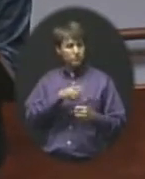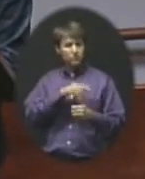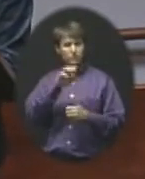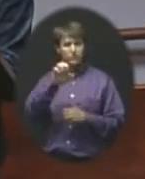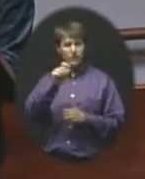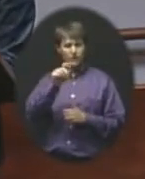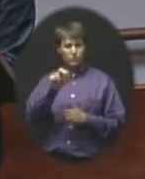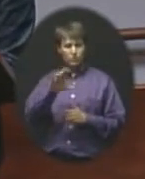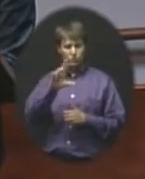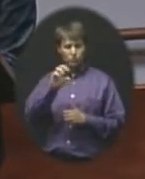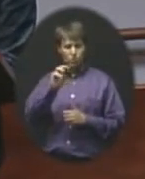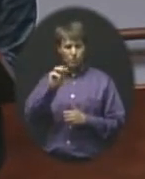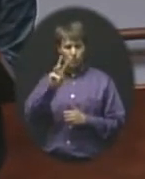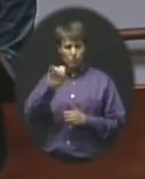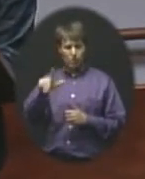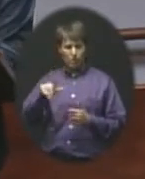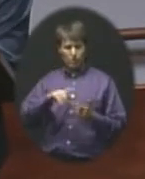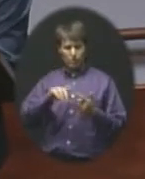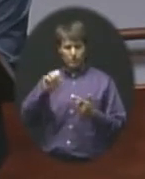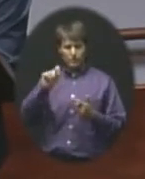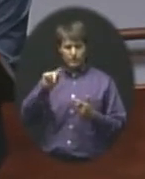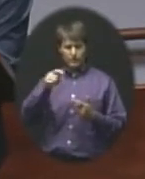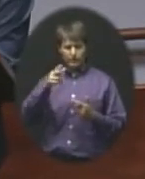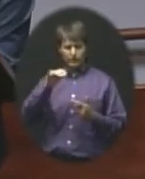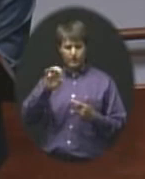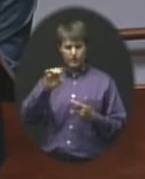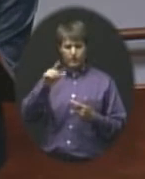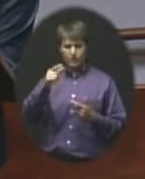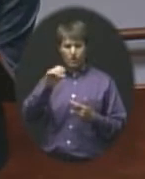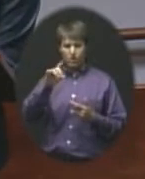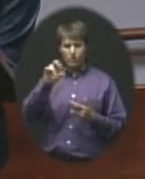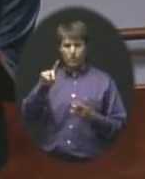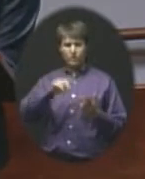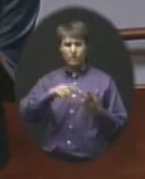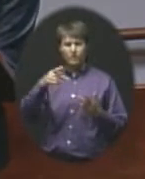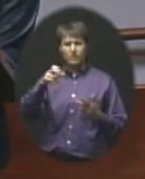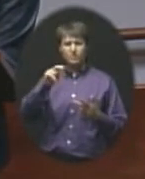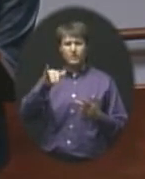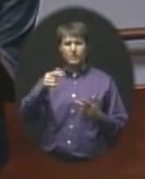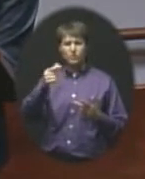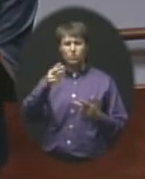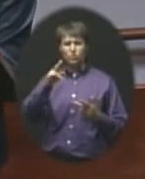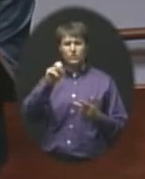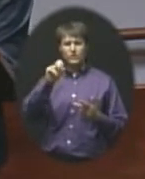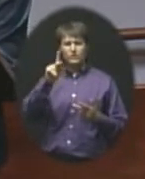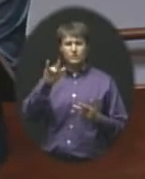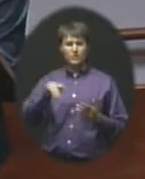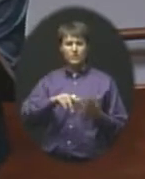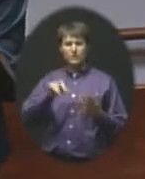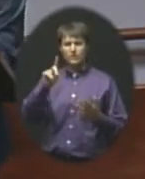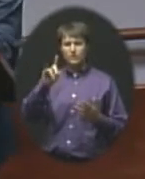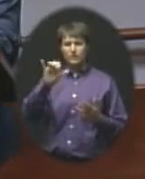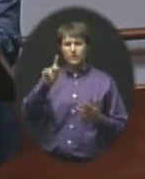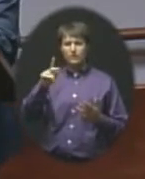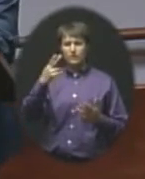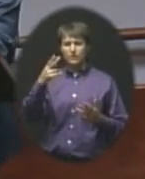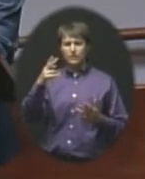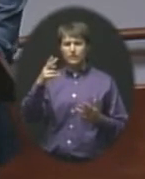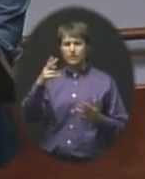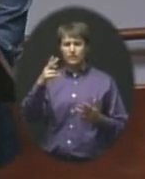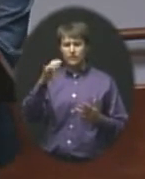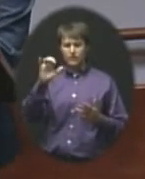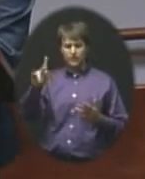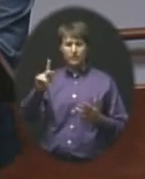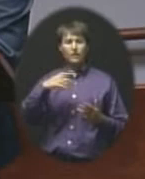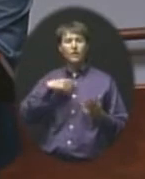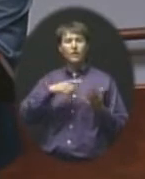Esther Cromwell, Stephanie Goddard, Penny Grigsby, Dick Hitt,